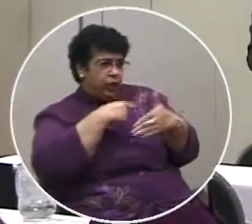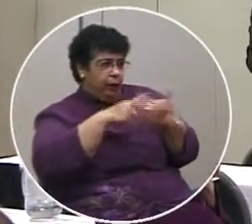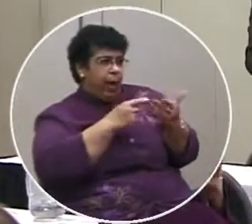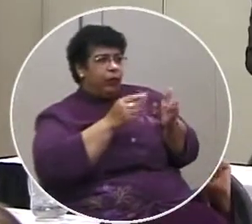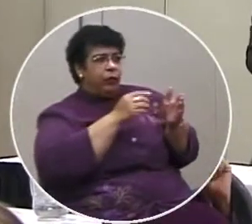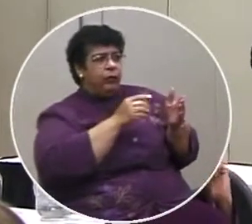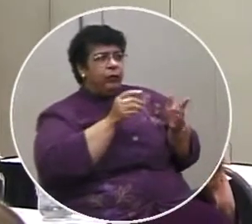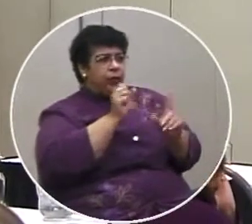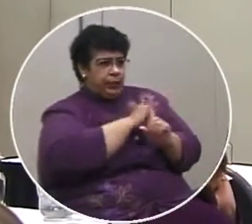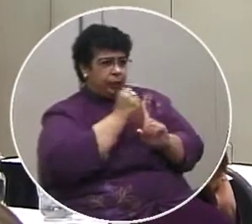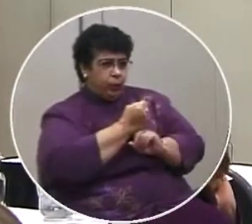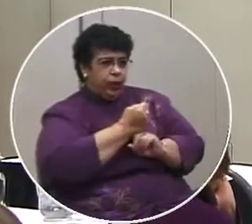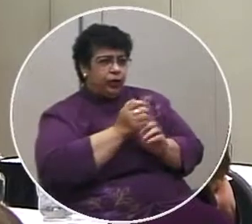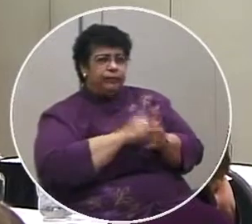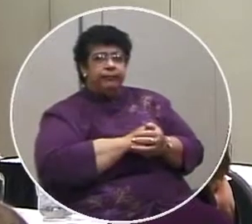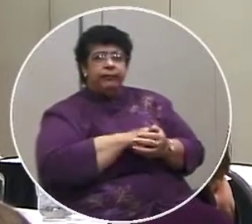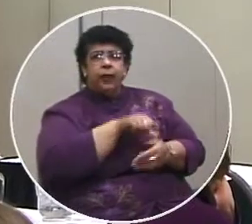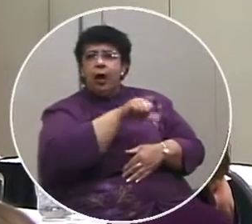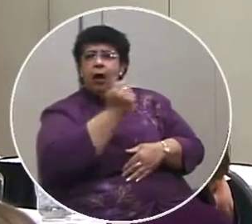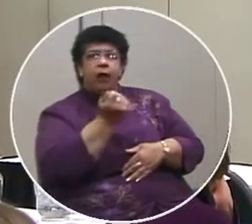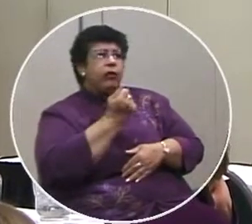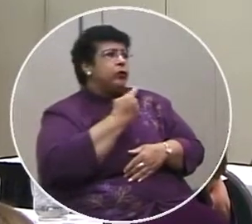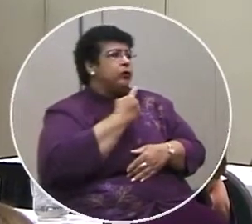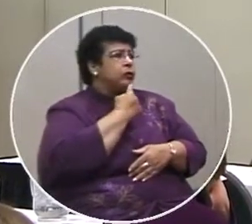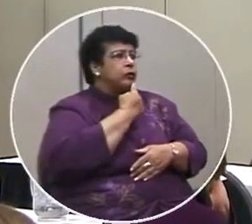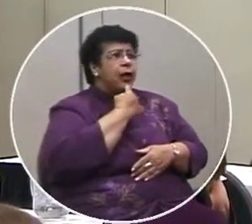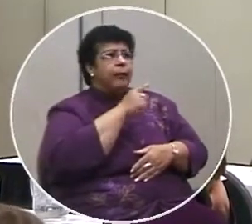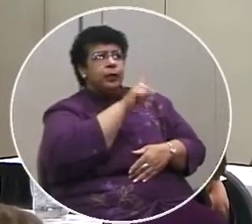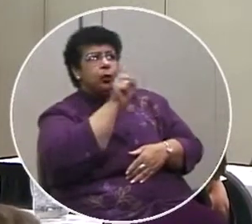Other thoughts, comments, questions?